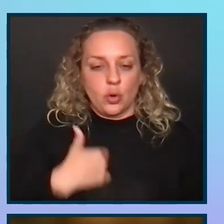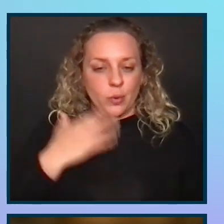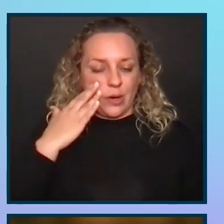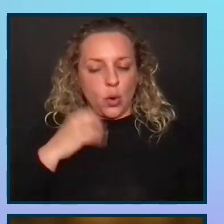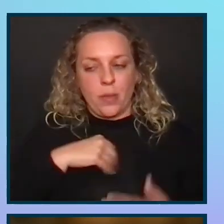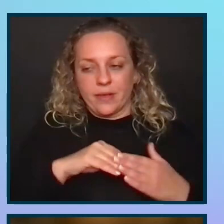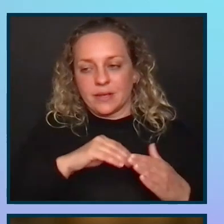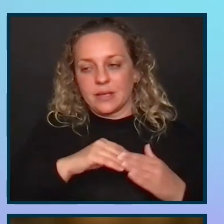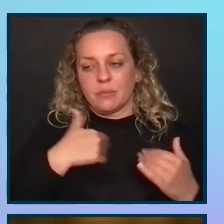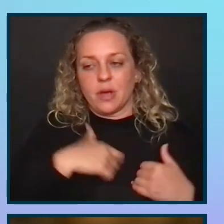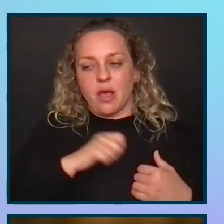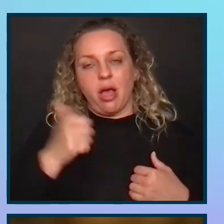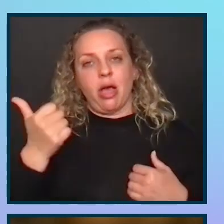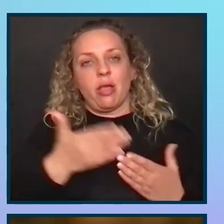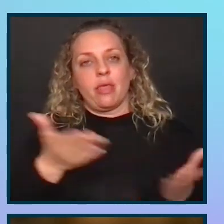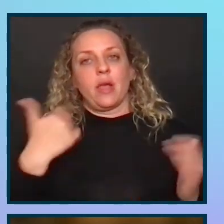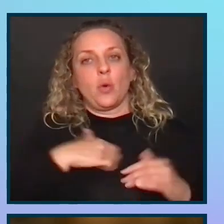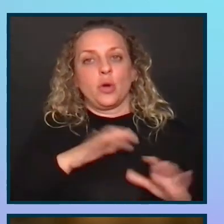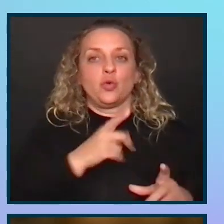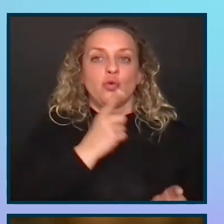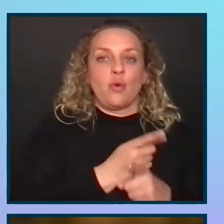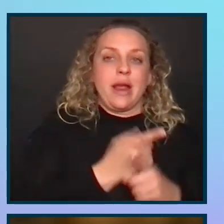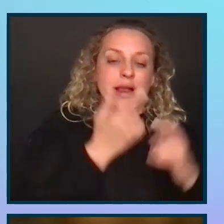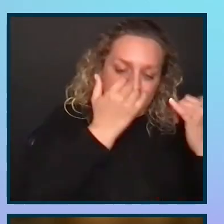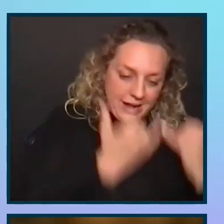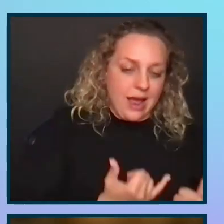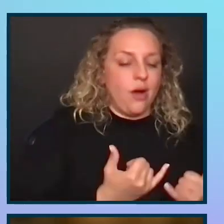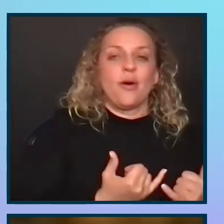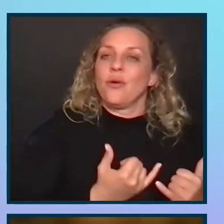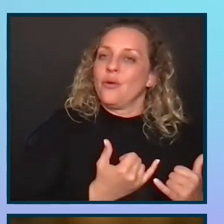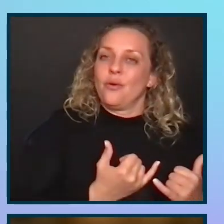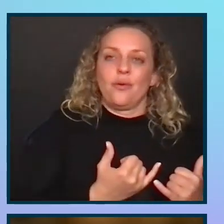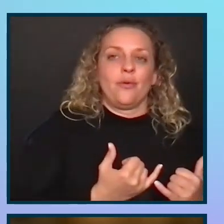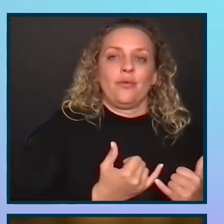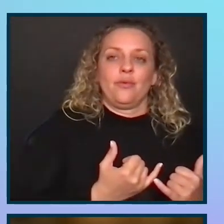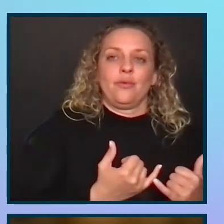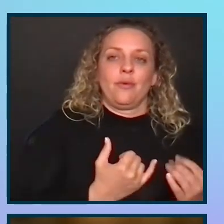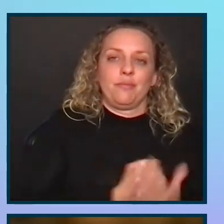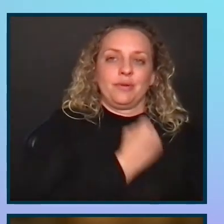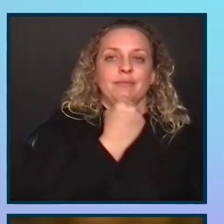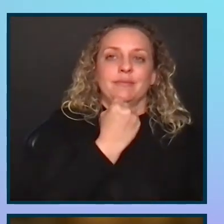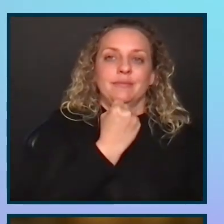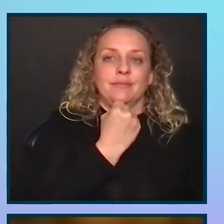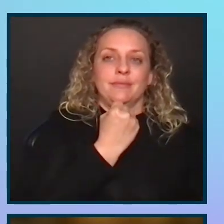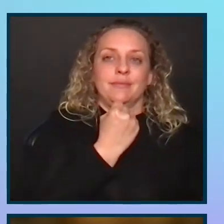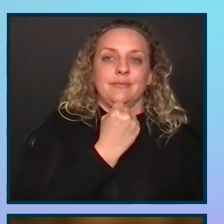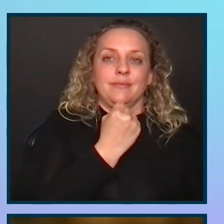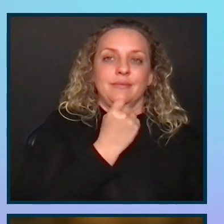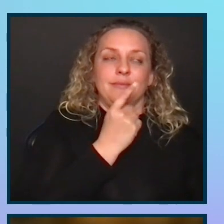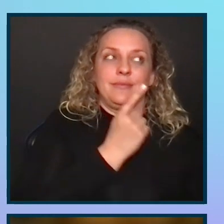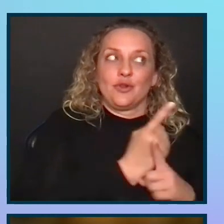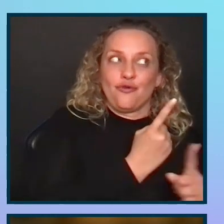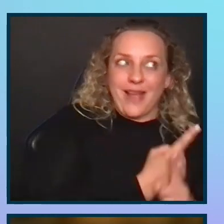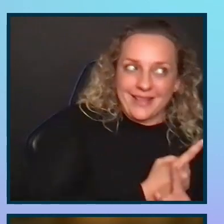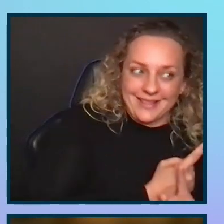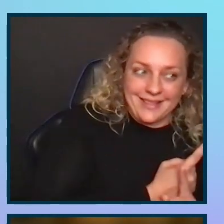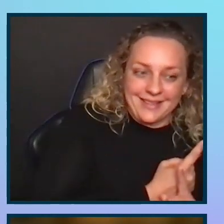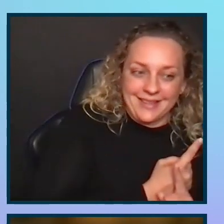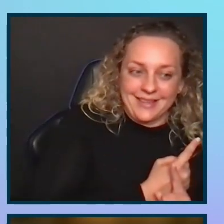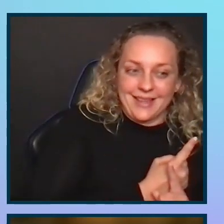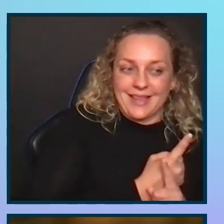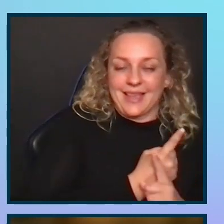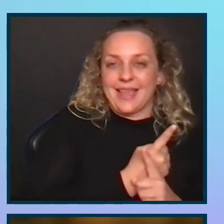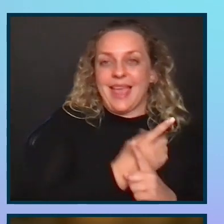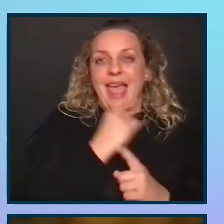with accessibility, as with other things, if we do it right now, in both ways, if we do it correctly,